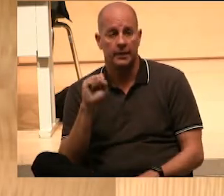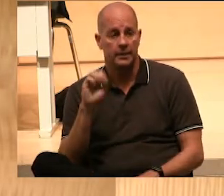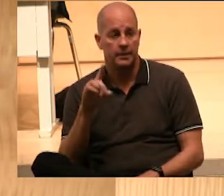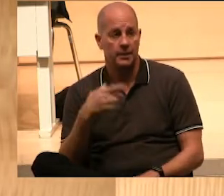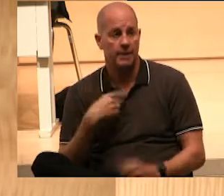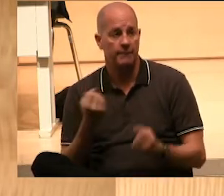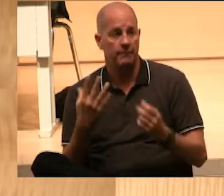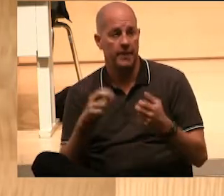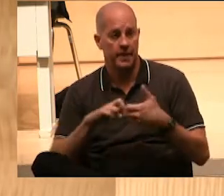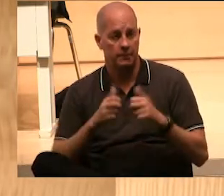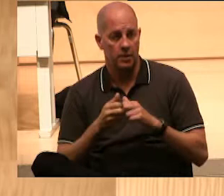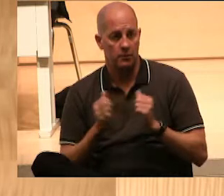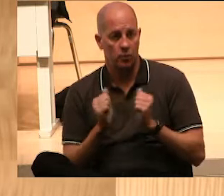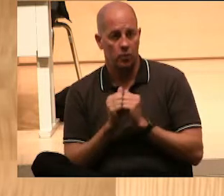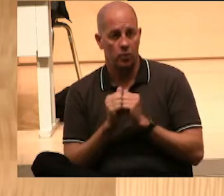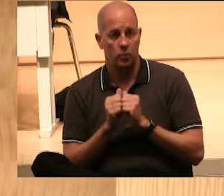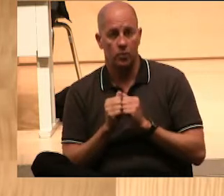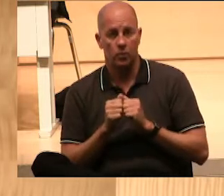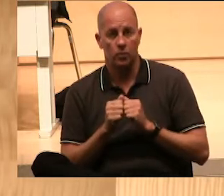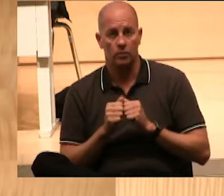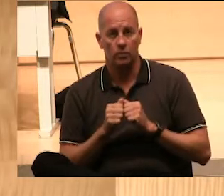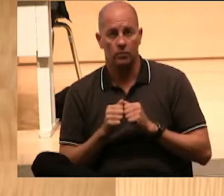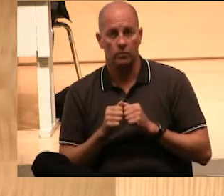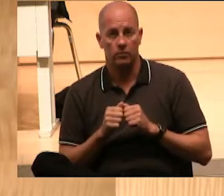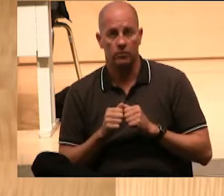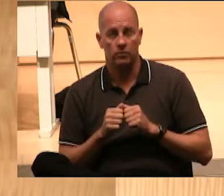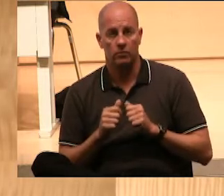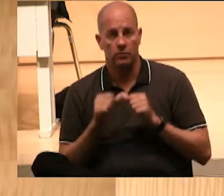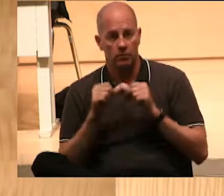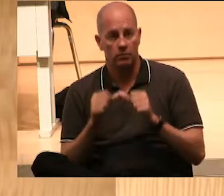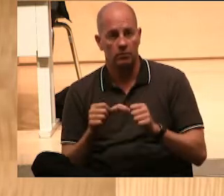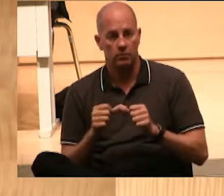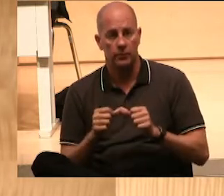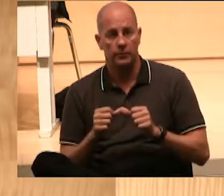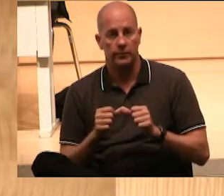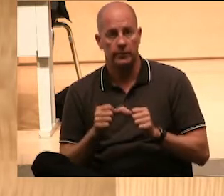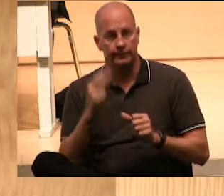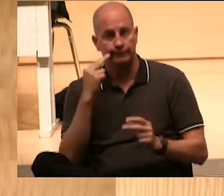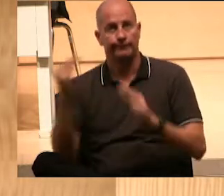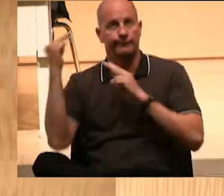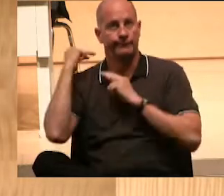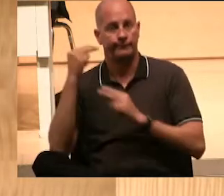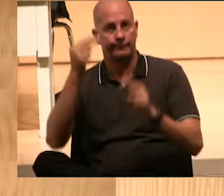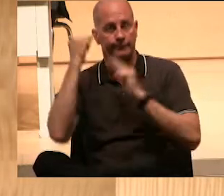of problems with constantly re-experiencing